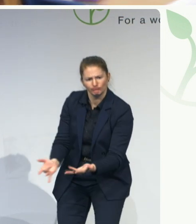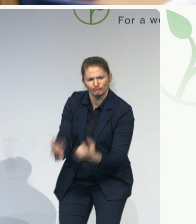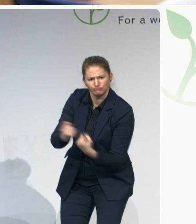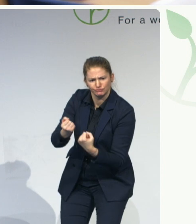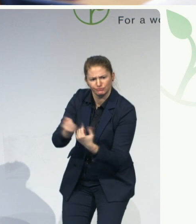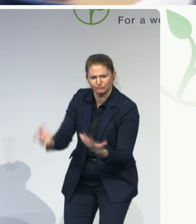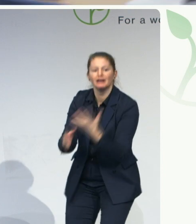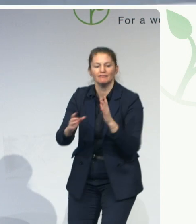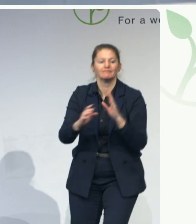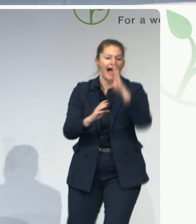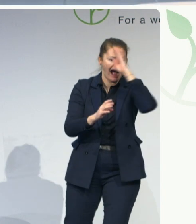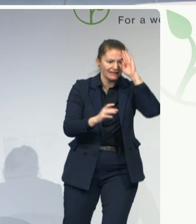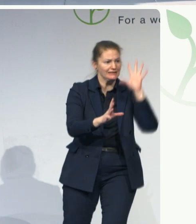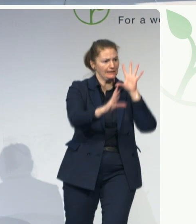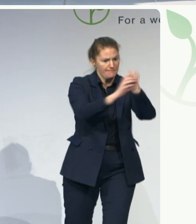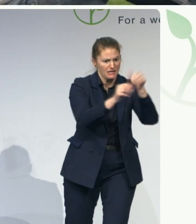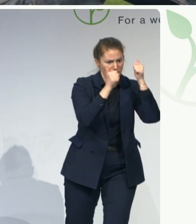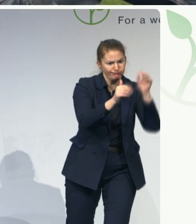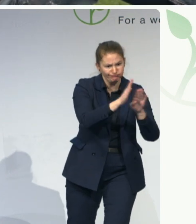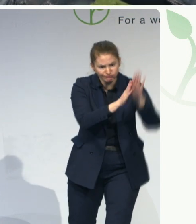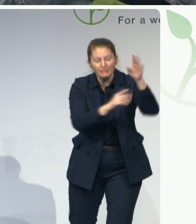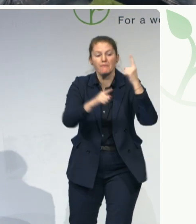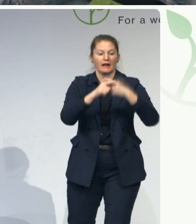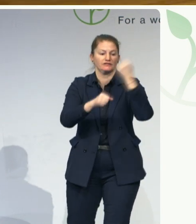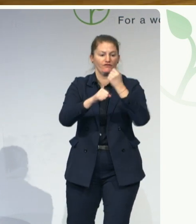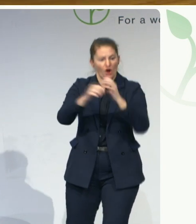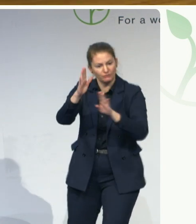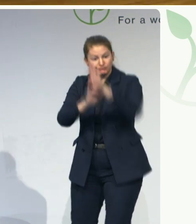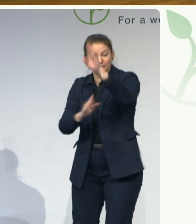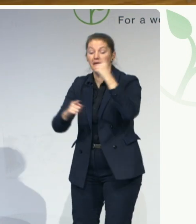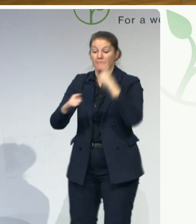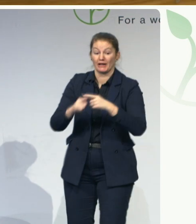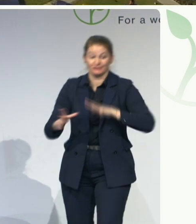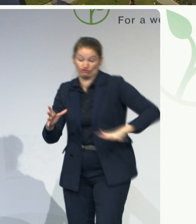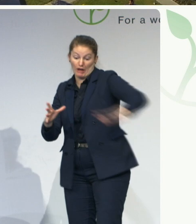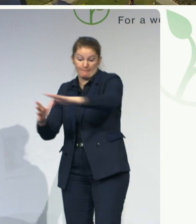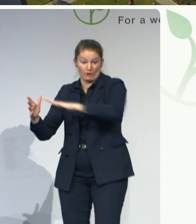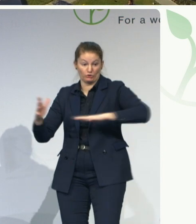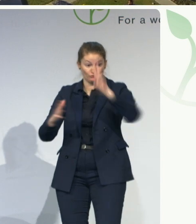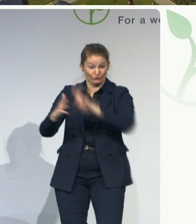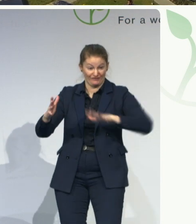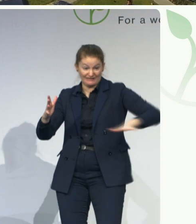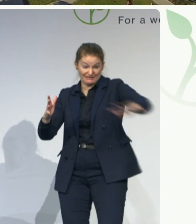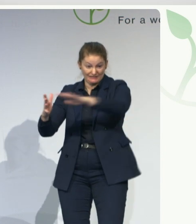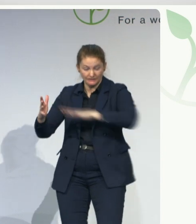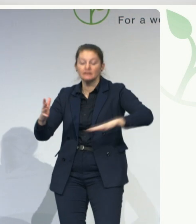accessibility, supporting career planning, and providing work-based learning.